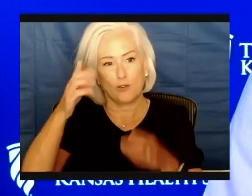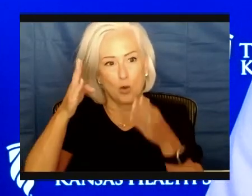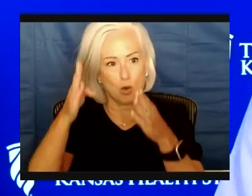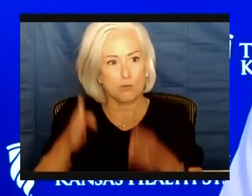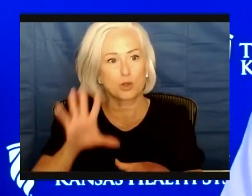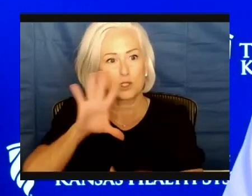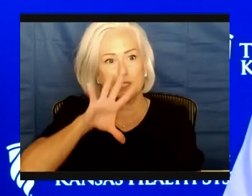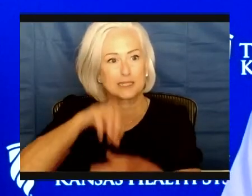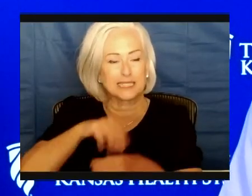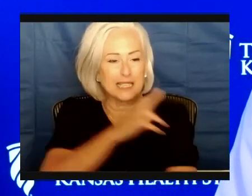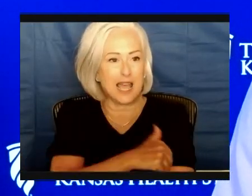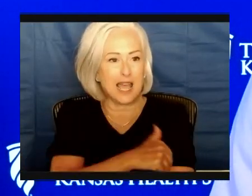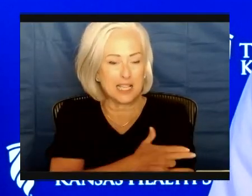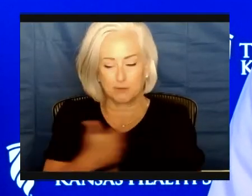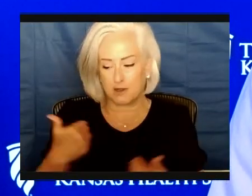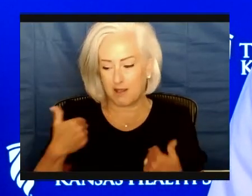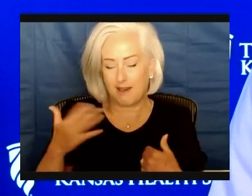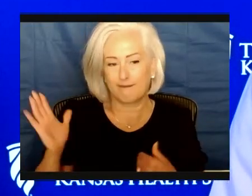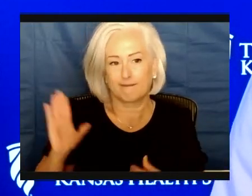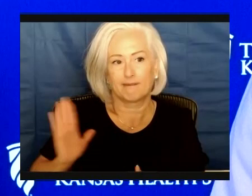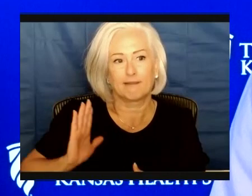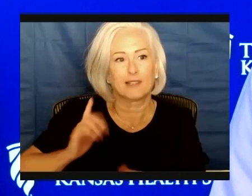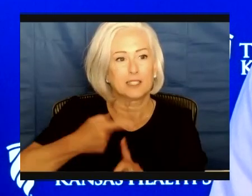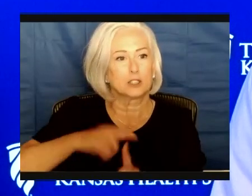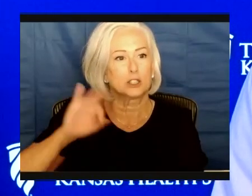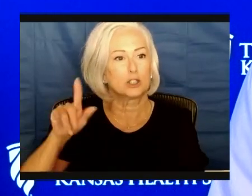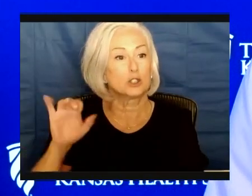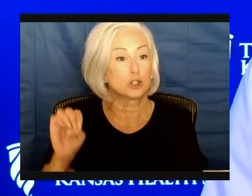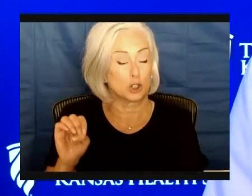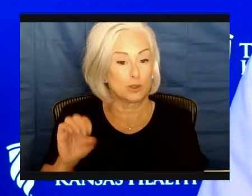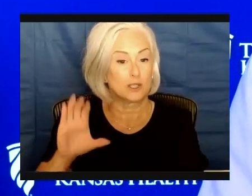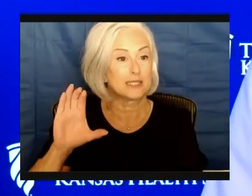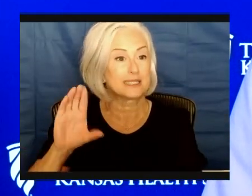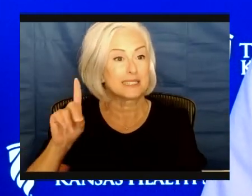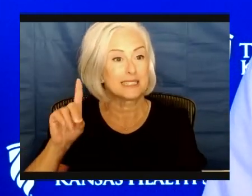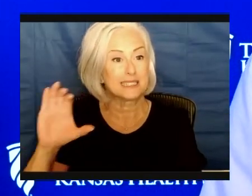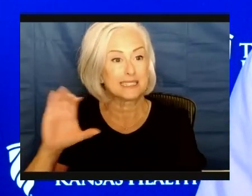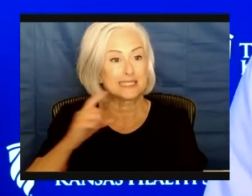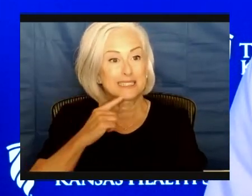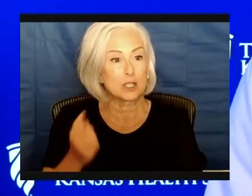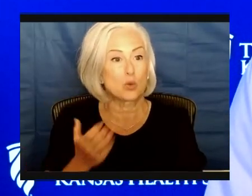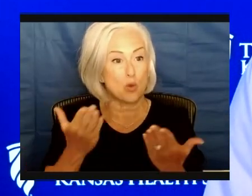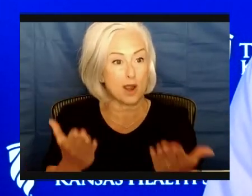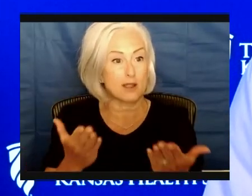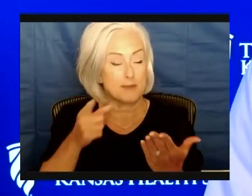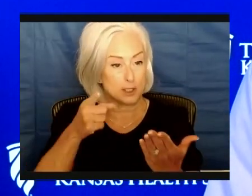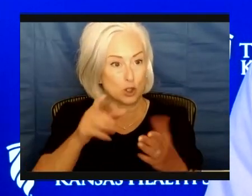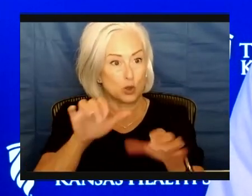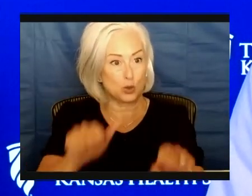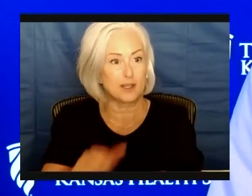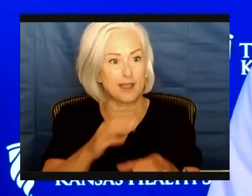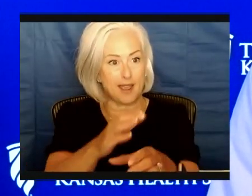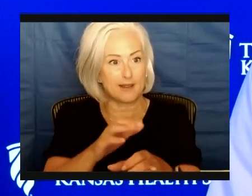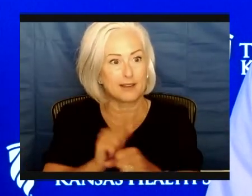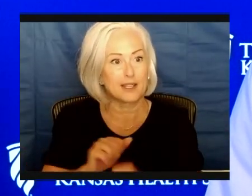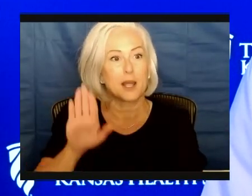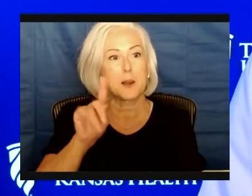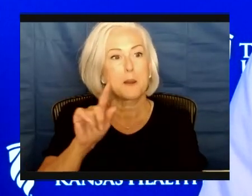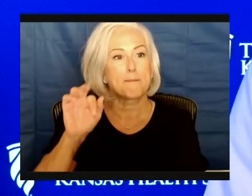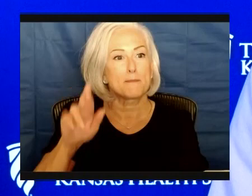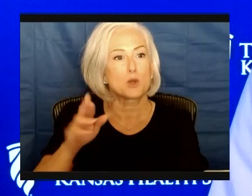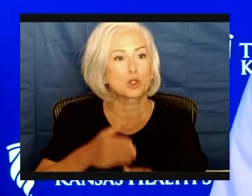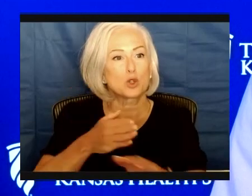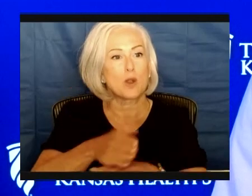June. So I think that's a good question. I think the CDC would still recommend you are able to get that booster after 10